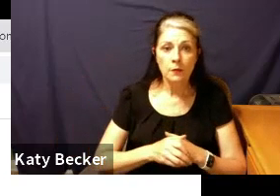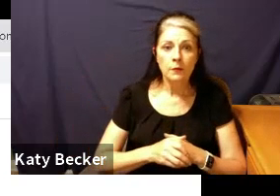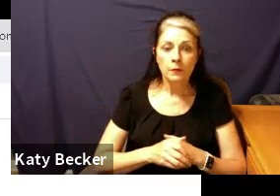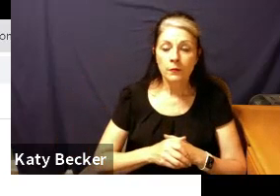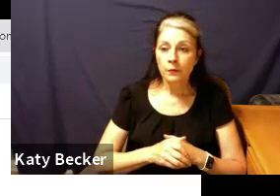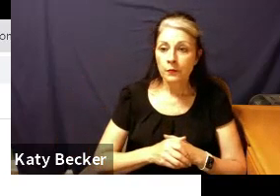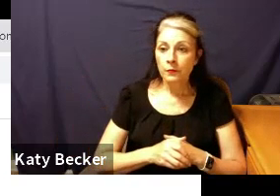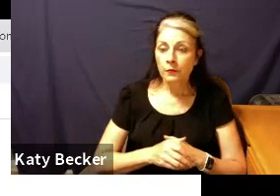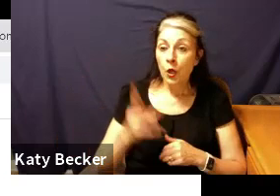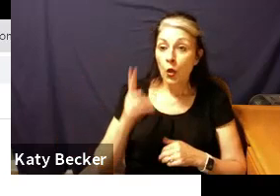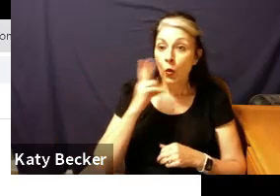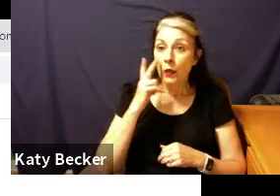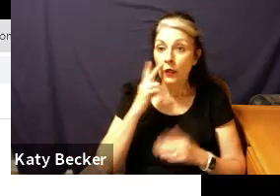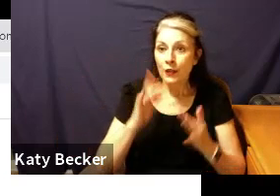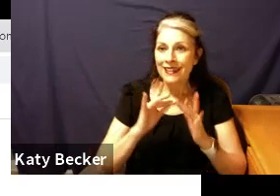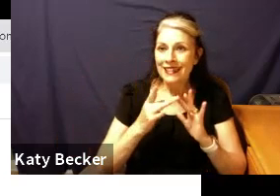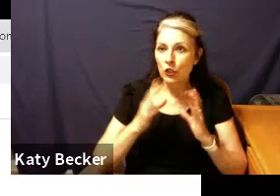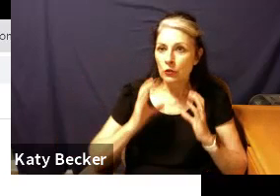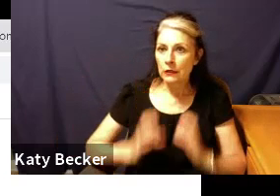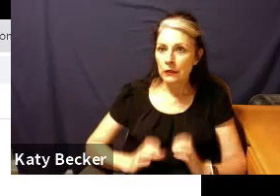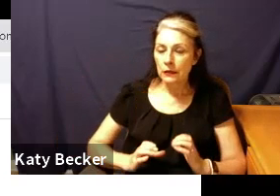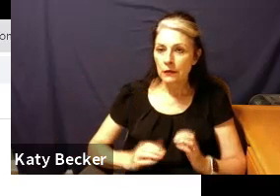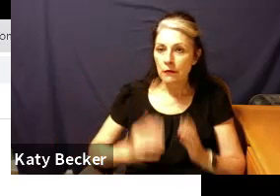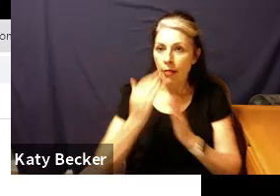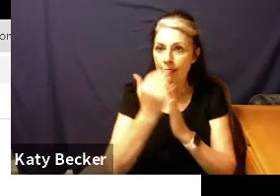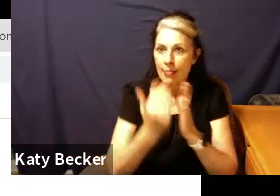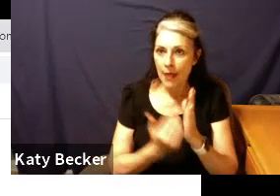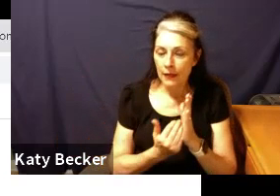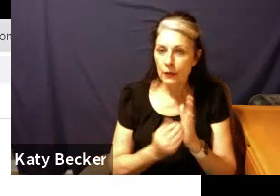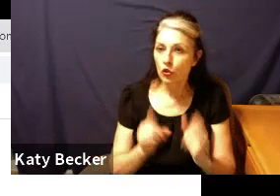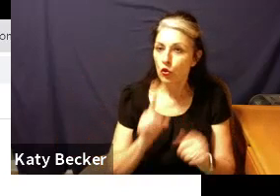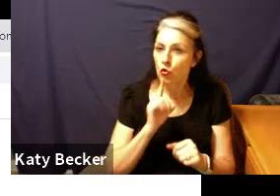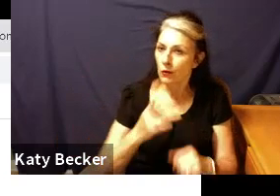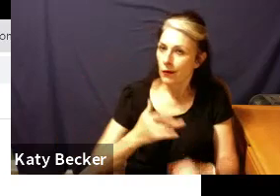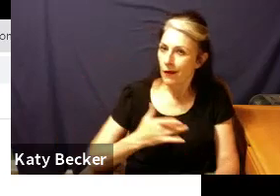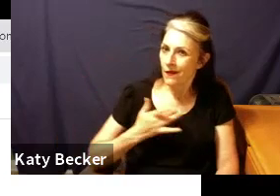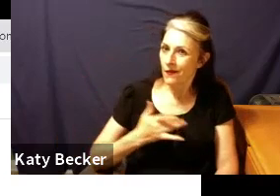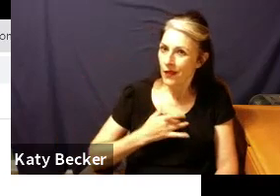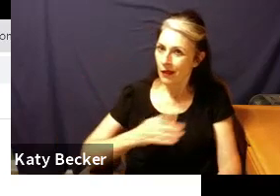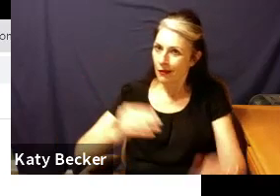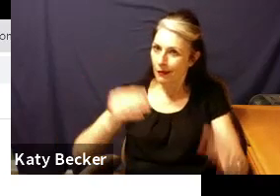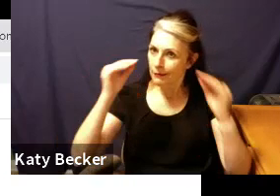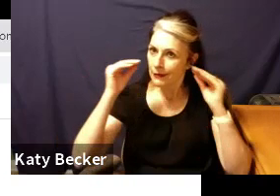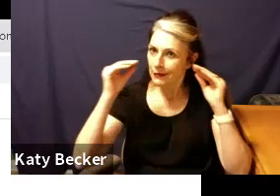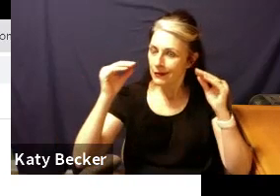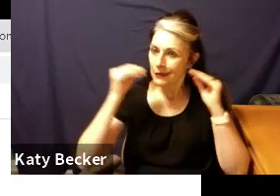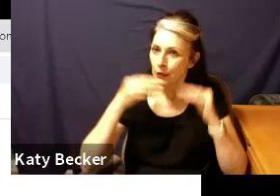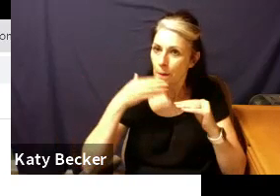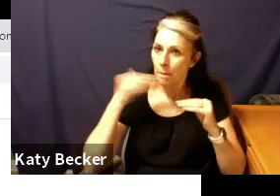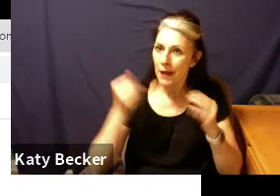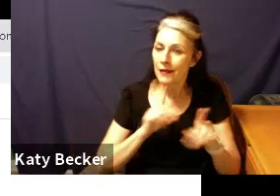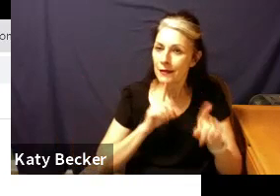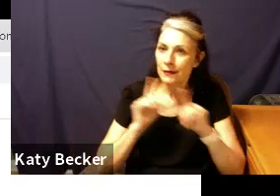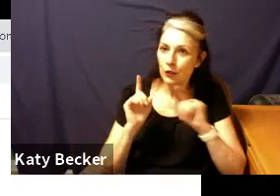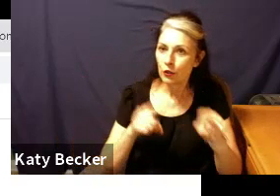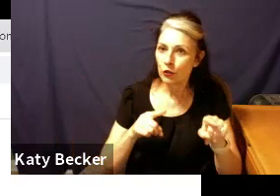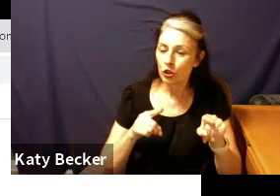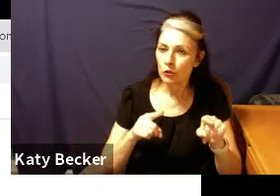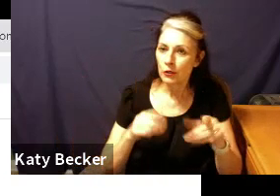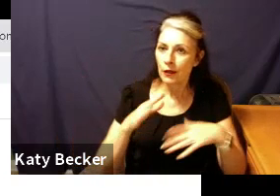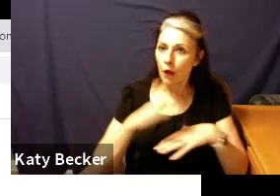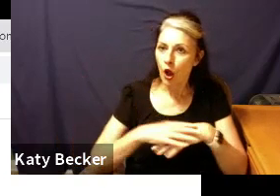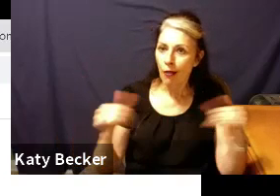We look at the digital citizenship lessons, and really they feel and they teach us that the best solution to